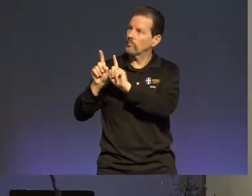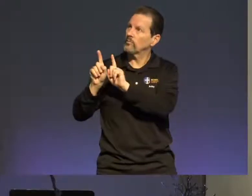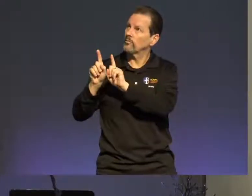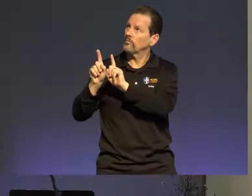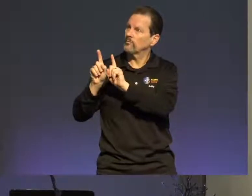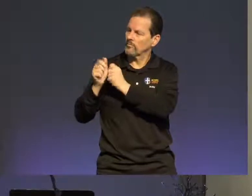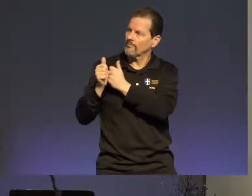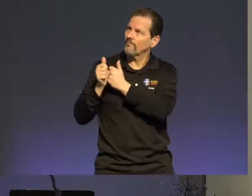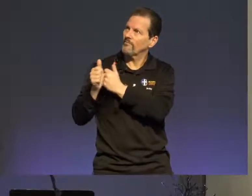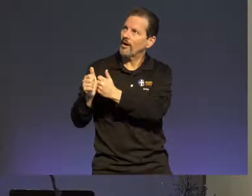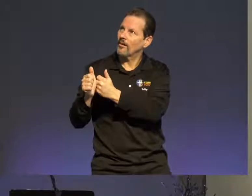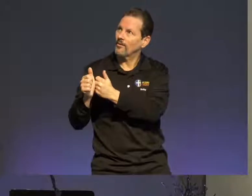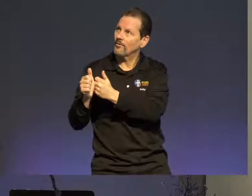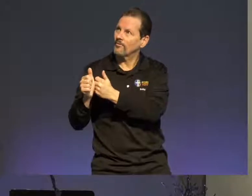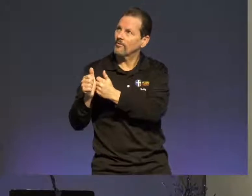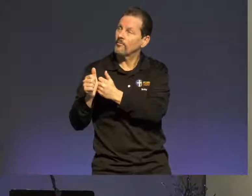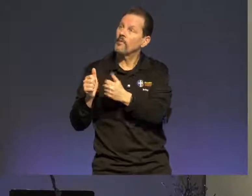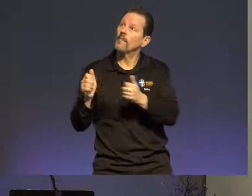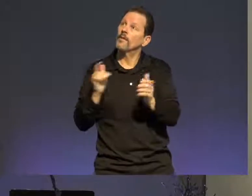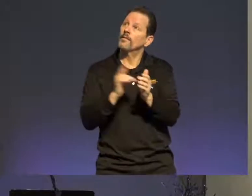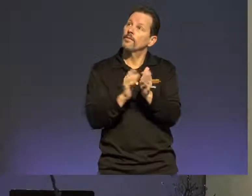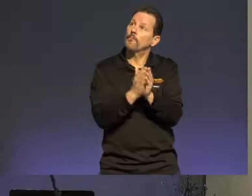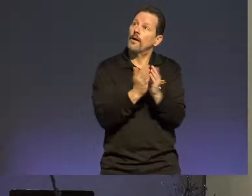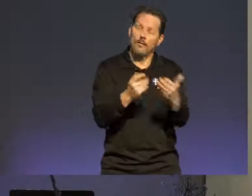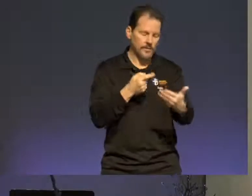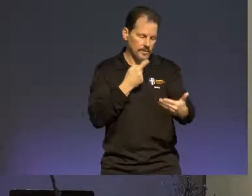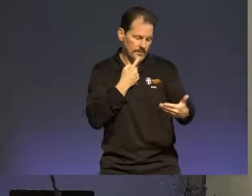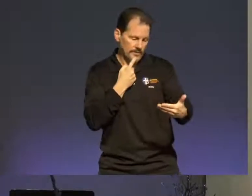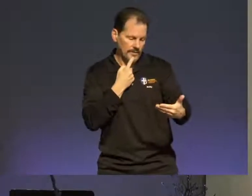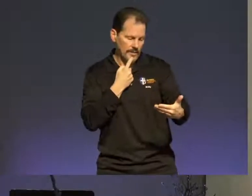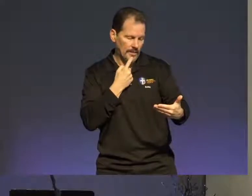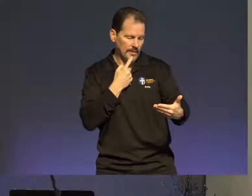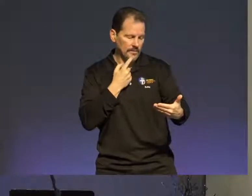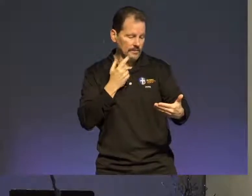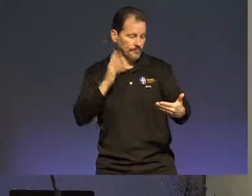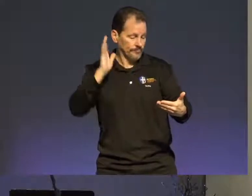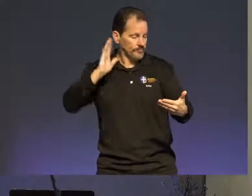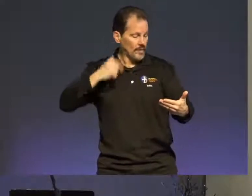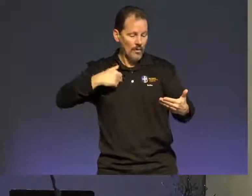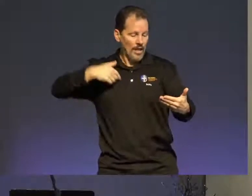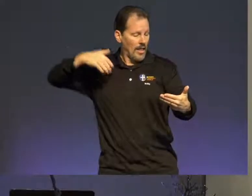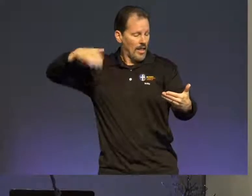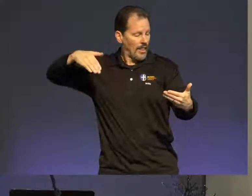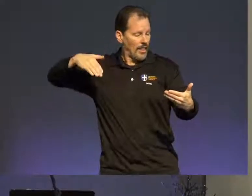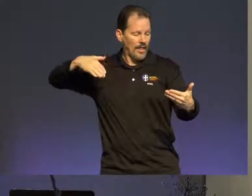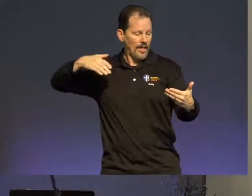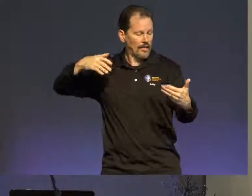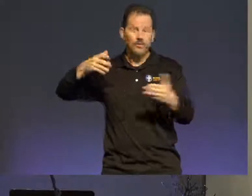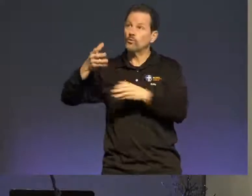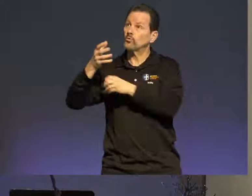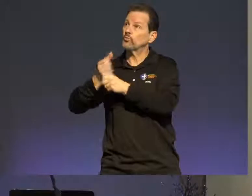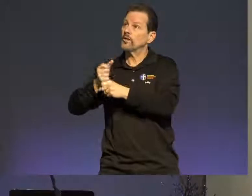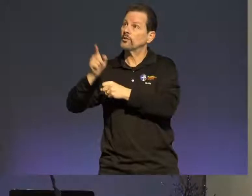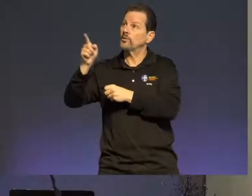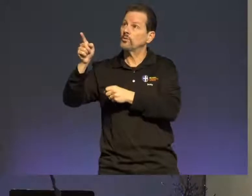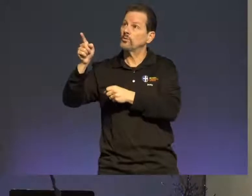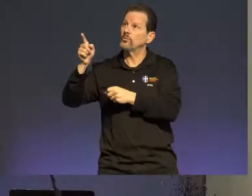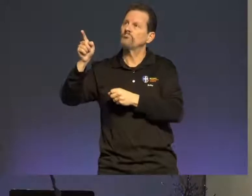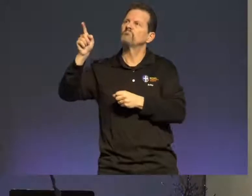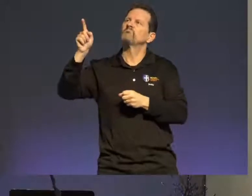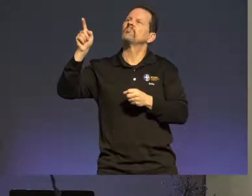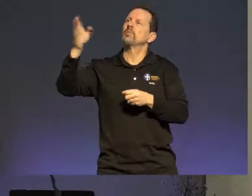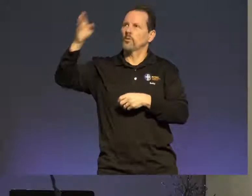Lord, your word says that even before we came to the knowledge of who you were, you sent your son to die for us.